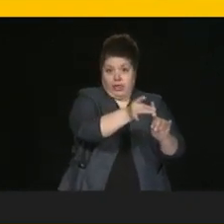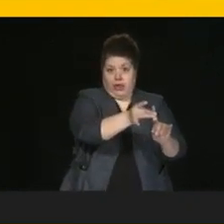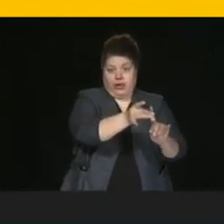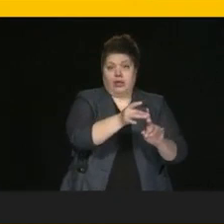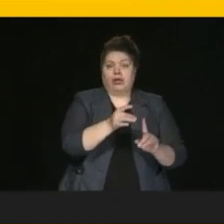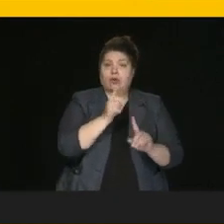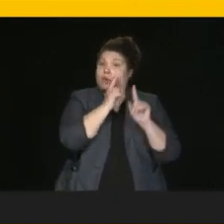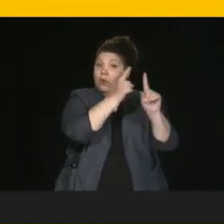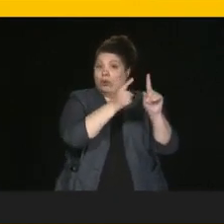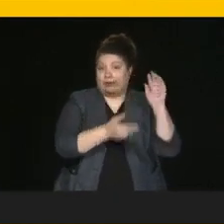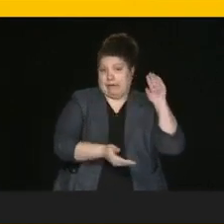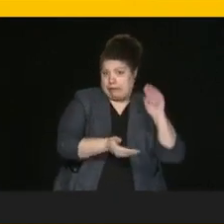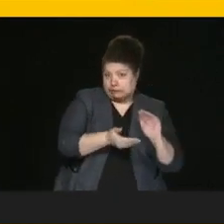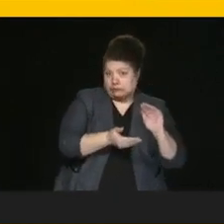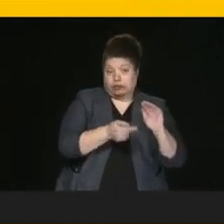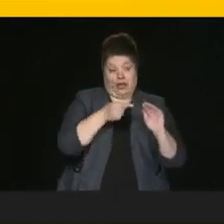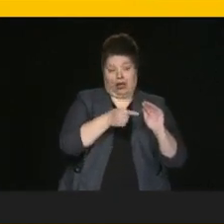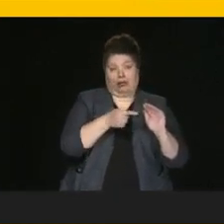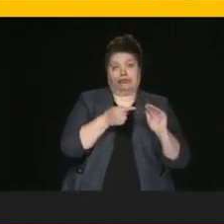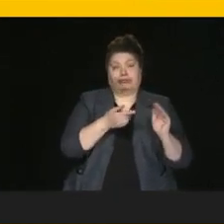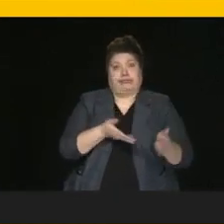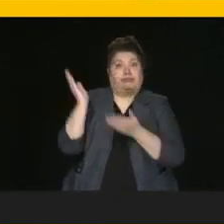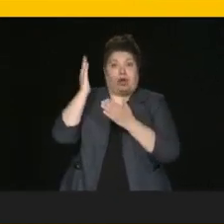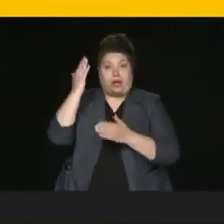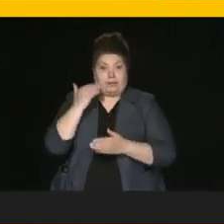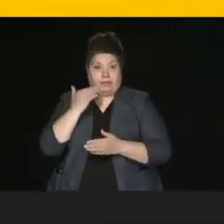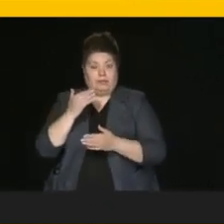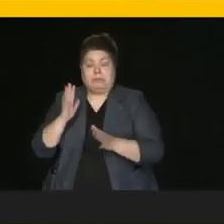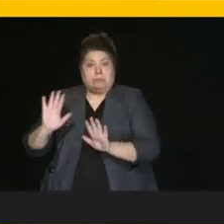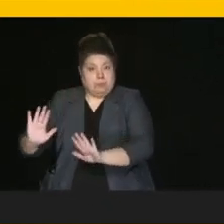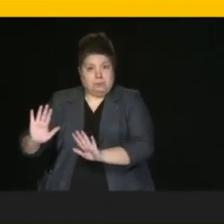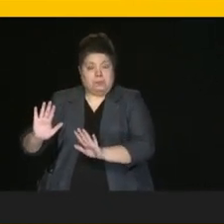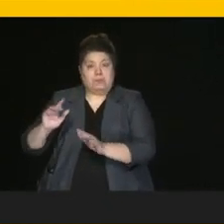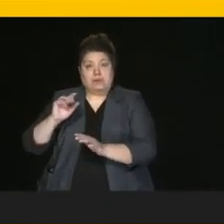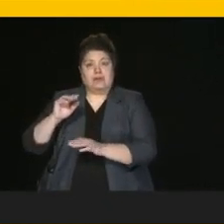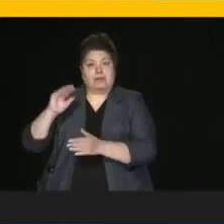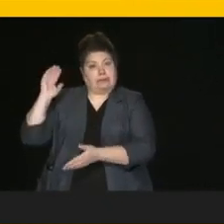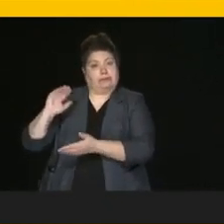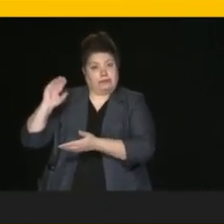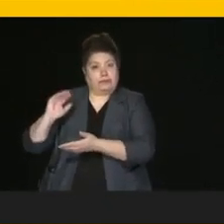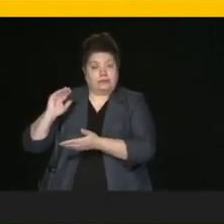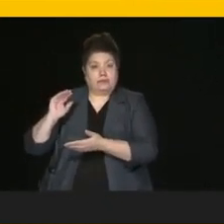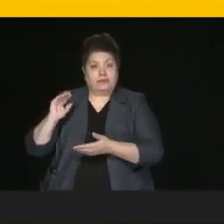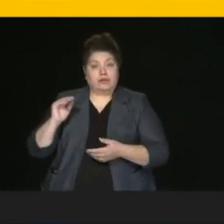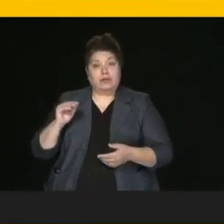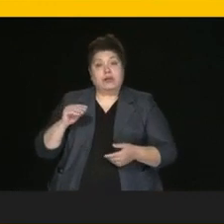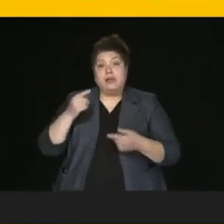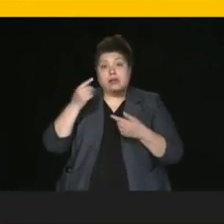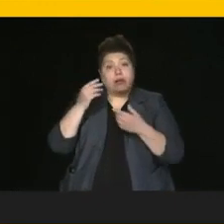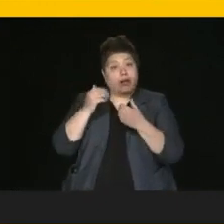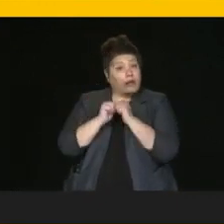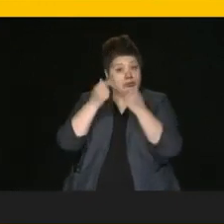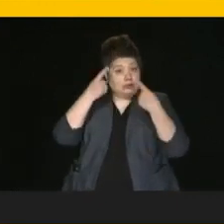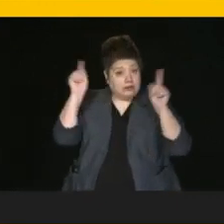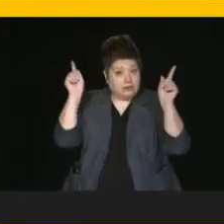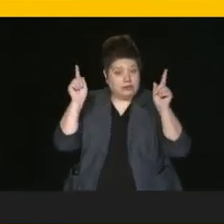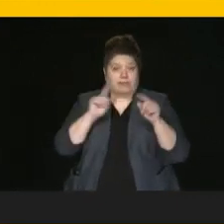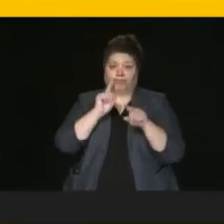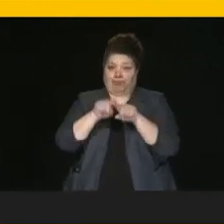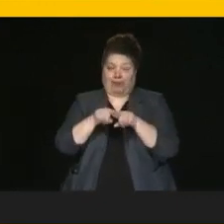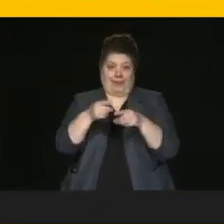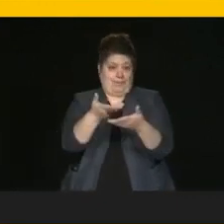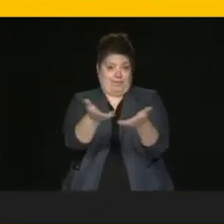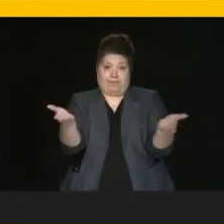deaths as low as possible. The resolve and level of effort of all Canadians, from our healthcare workers on the front line